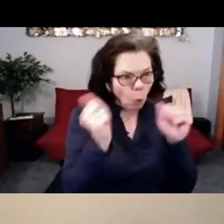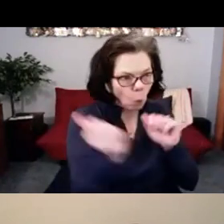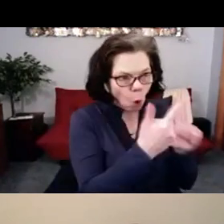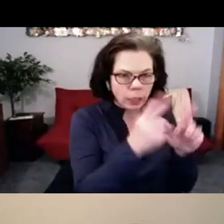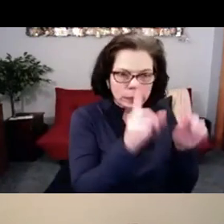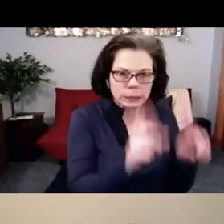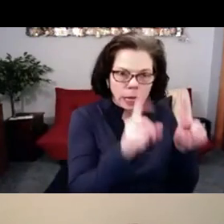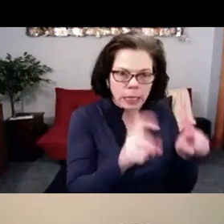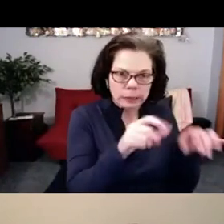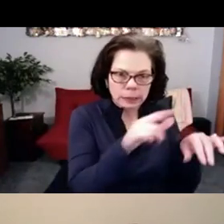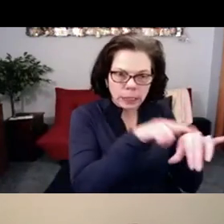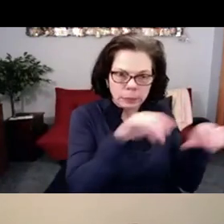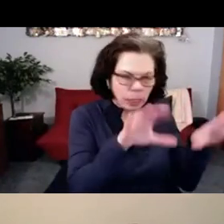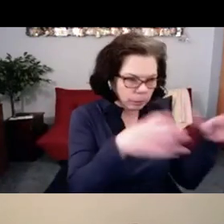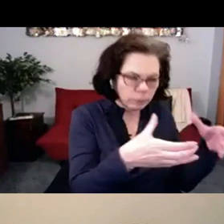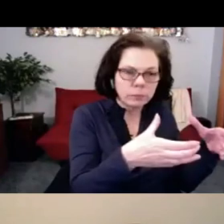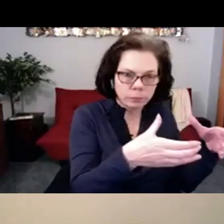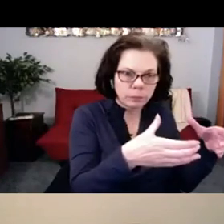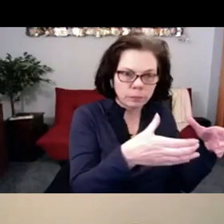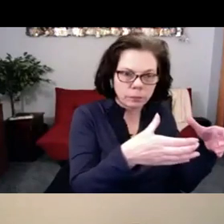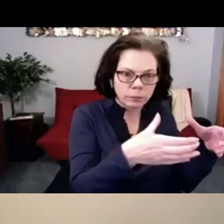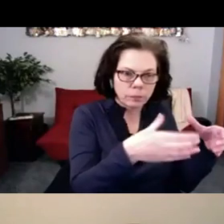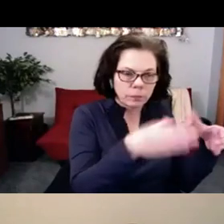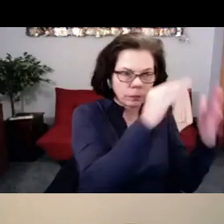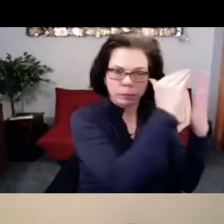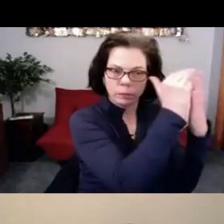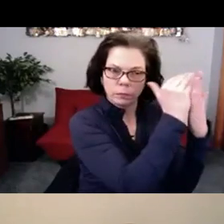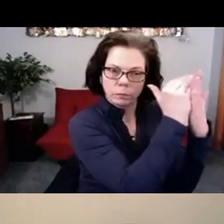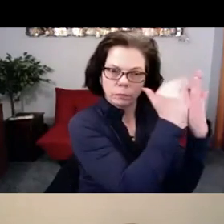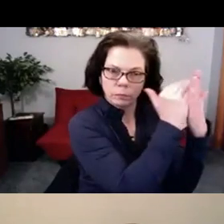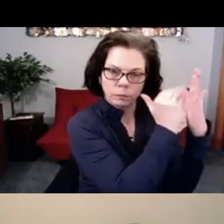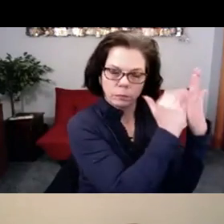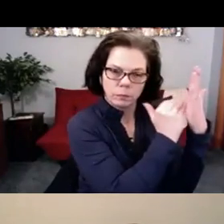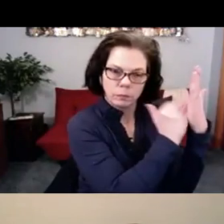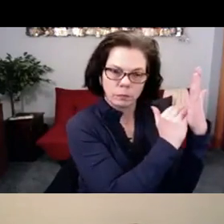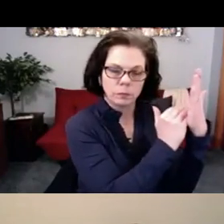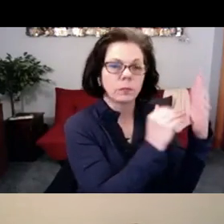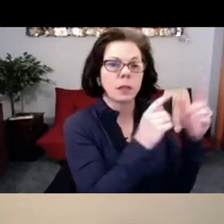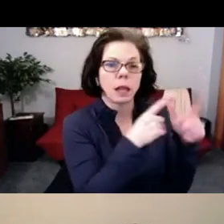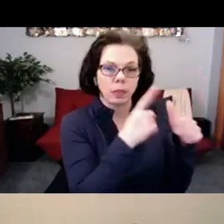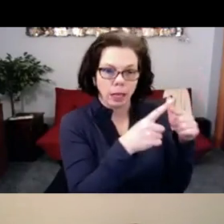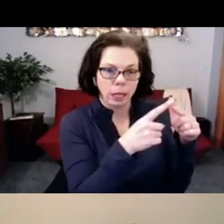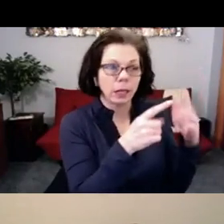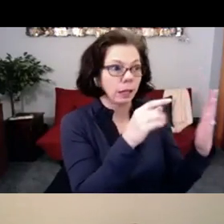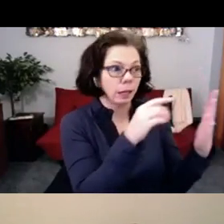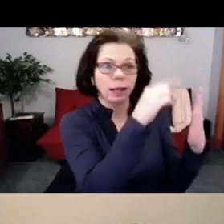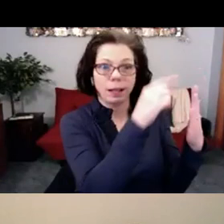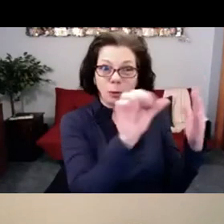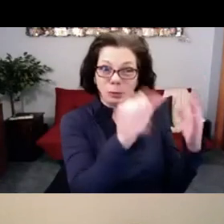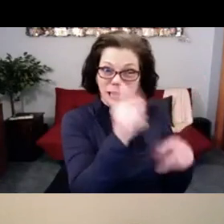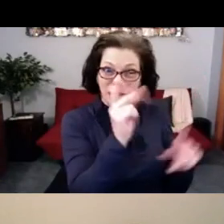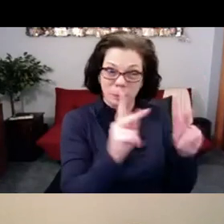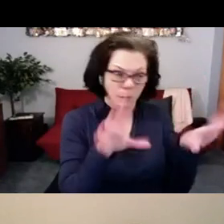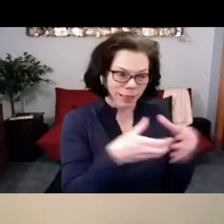samples would be on a sheet per se, and that would be scanned. And if anyone in the group